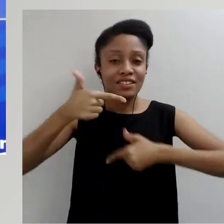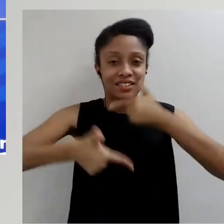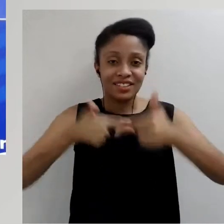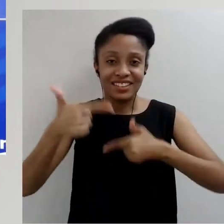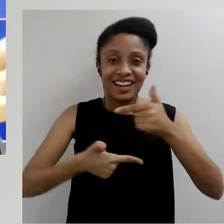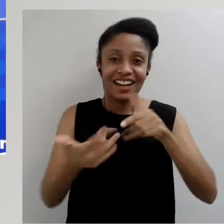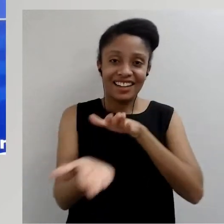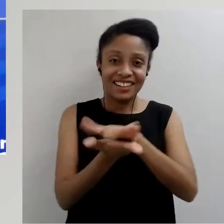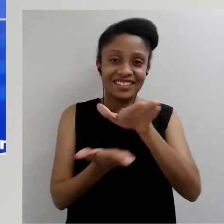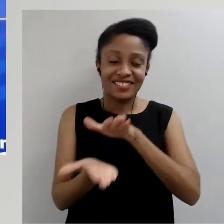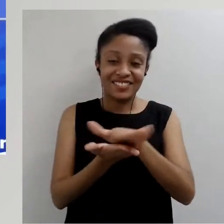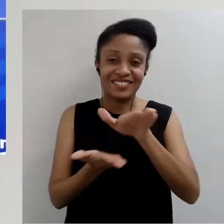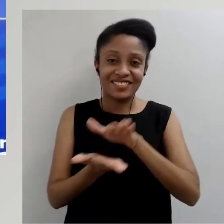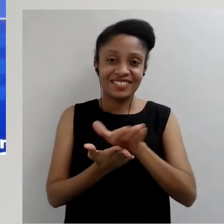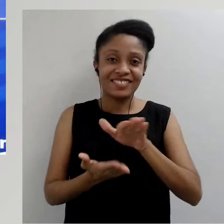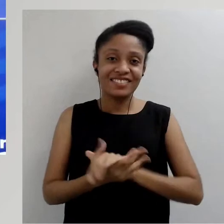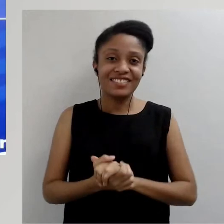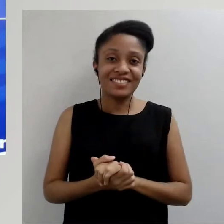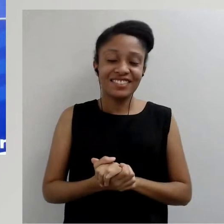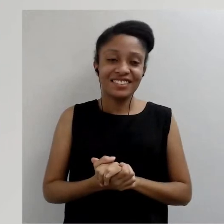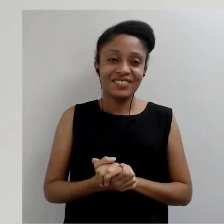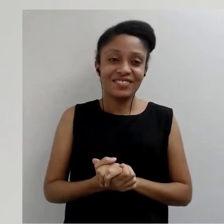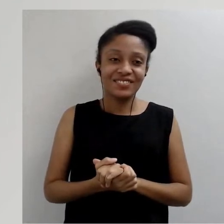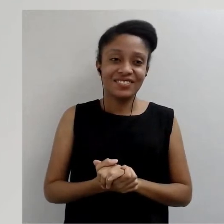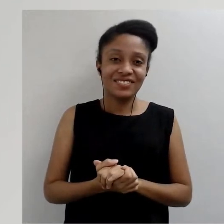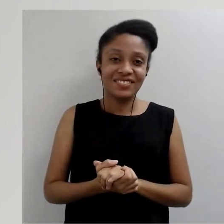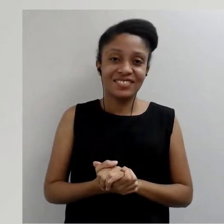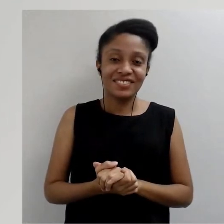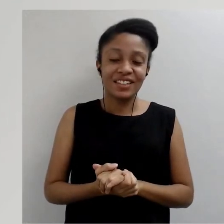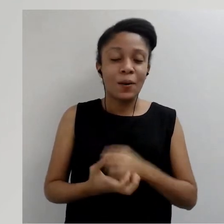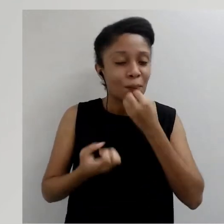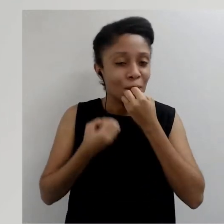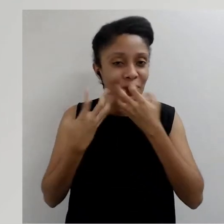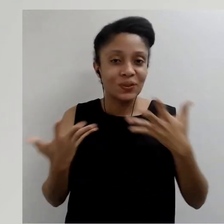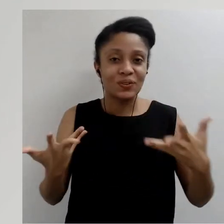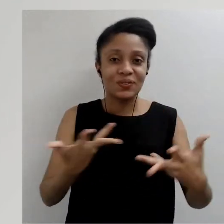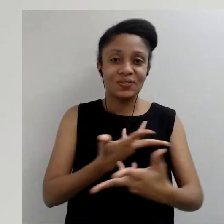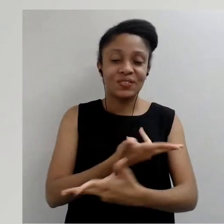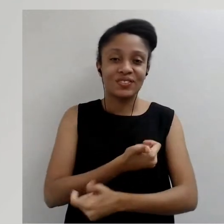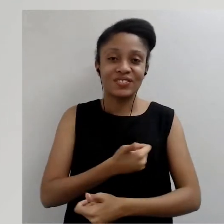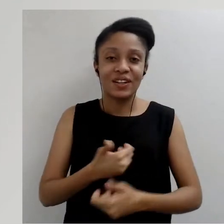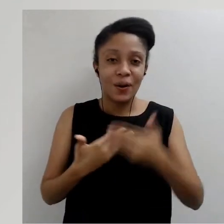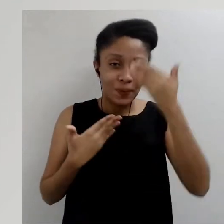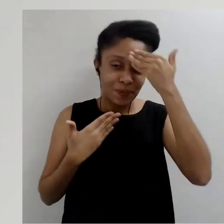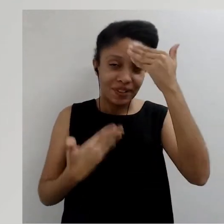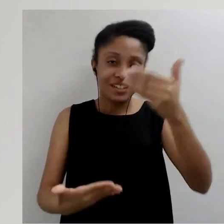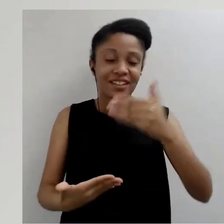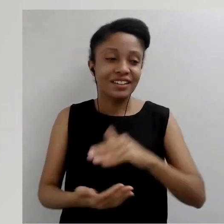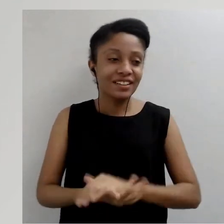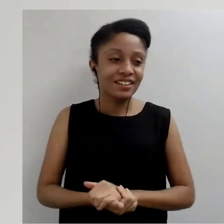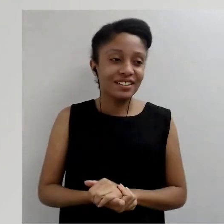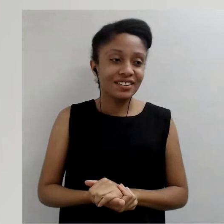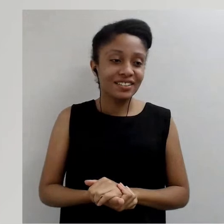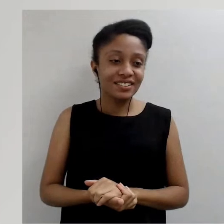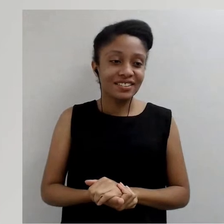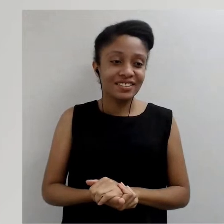your printing services. Thank you for the time that I had here. Thank